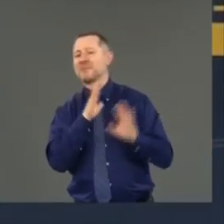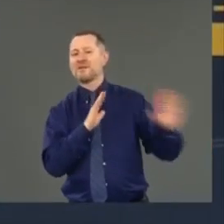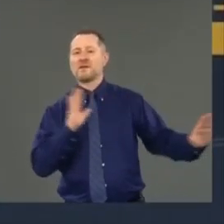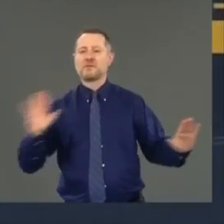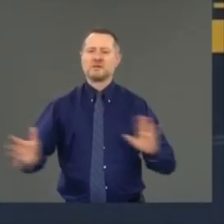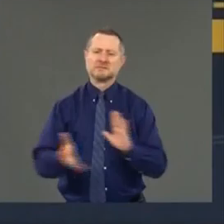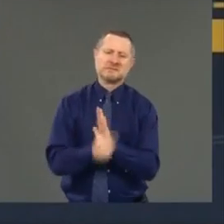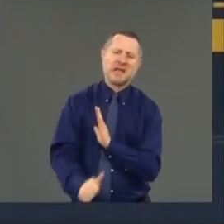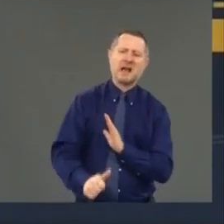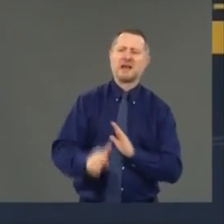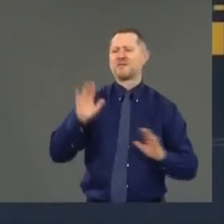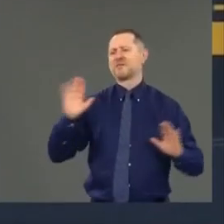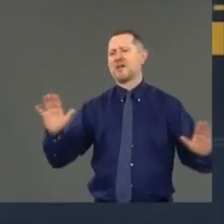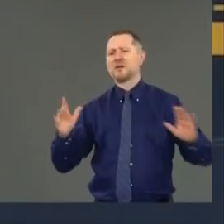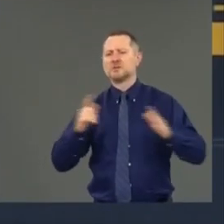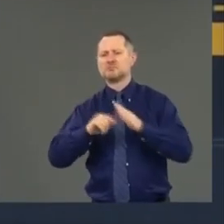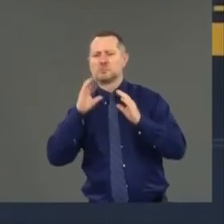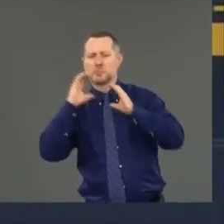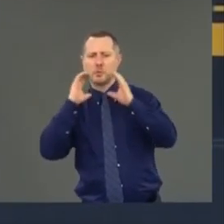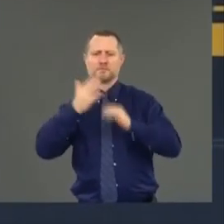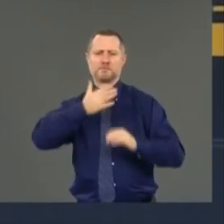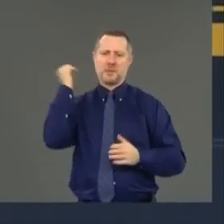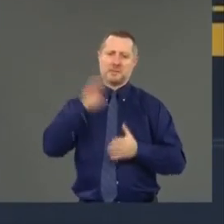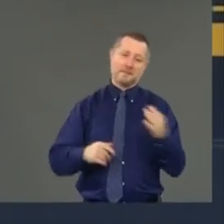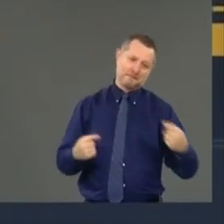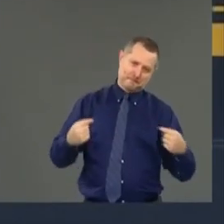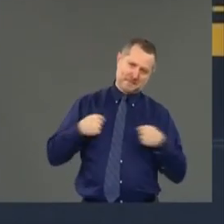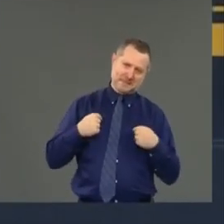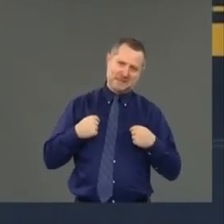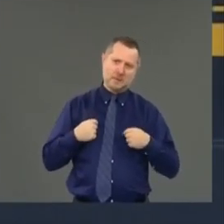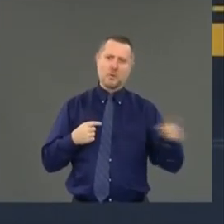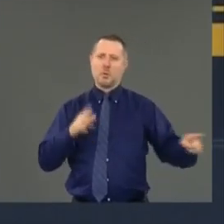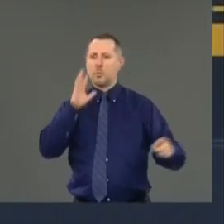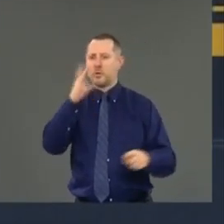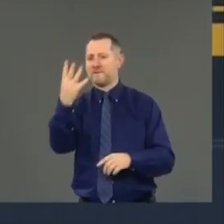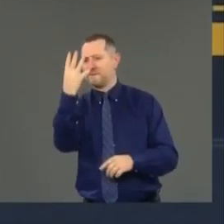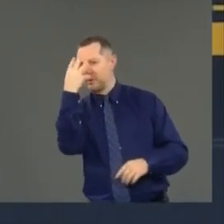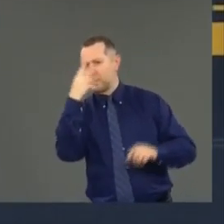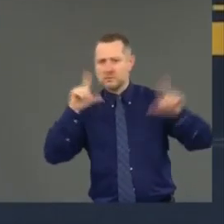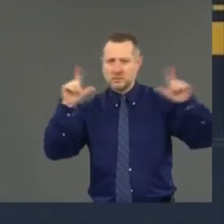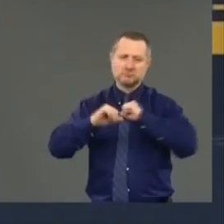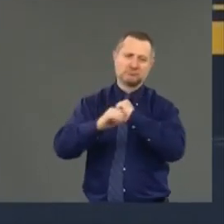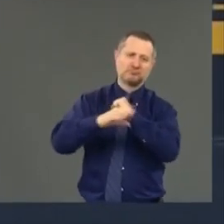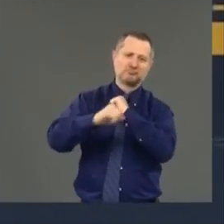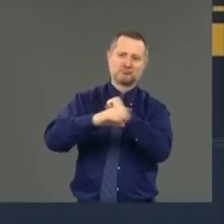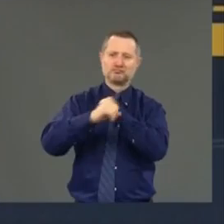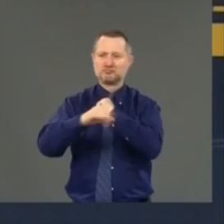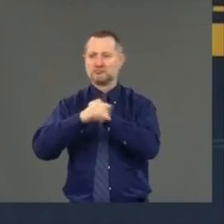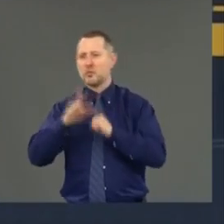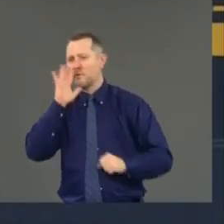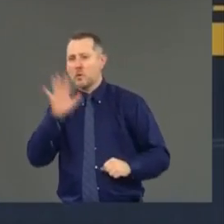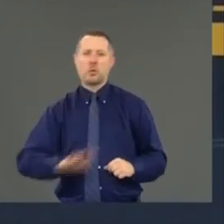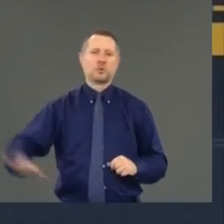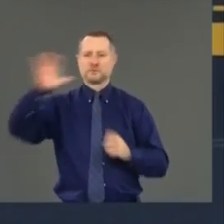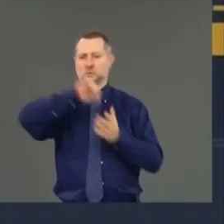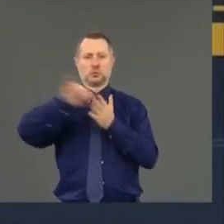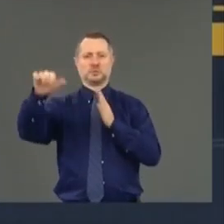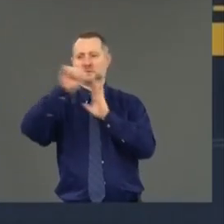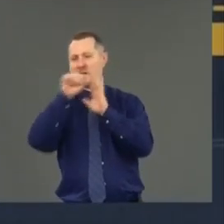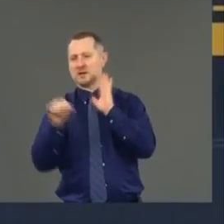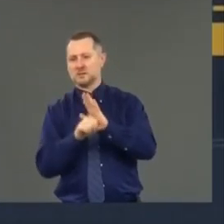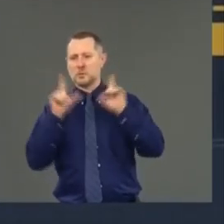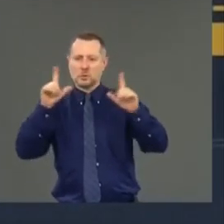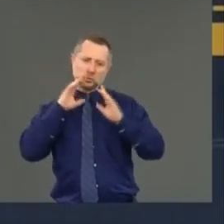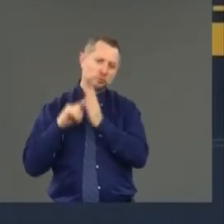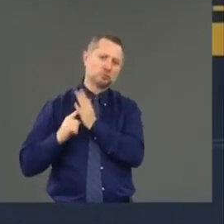have. And they're going to be doing an ad that we're going to run from New York State to communicate to New